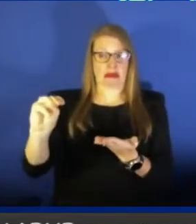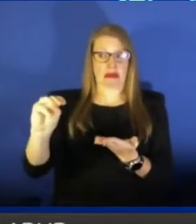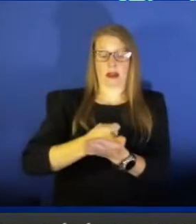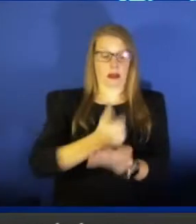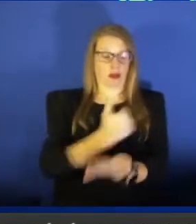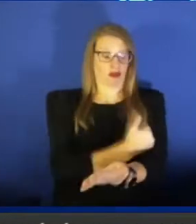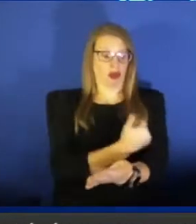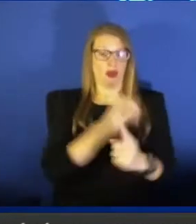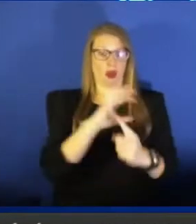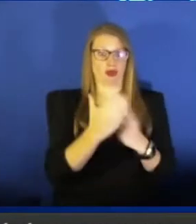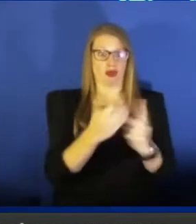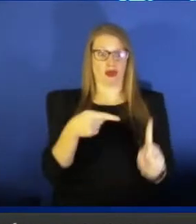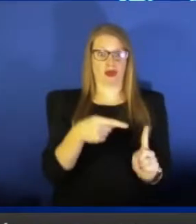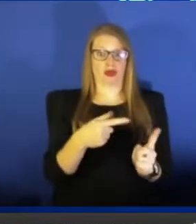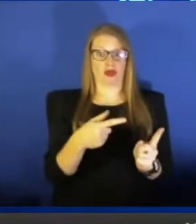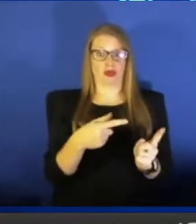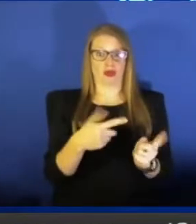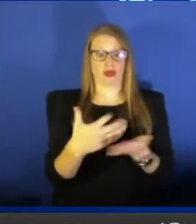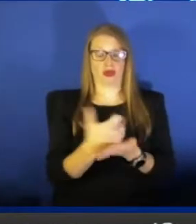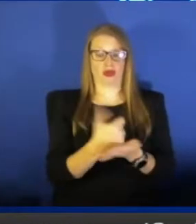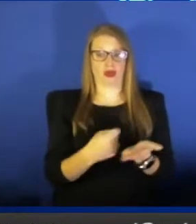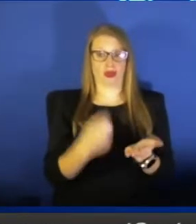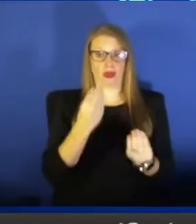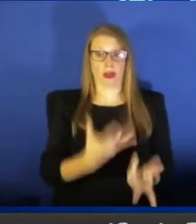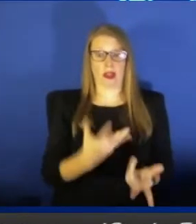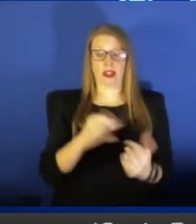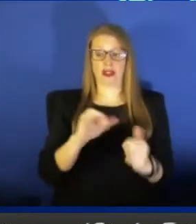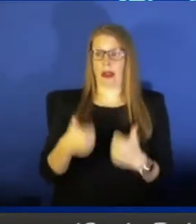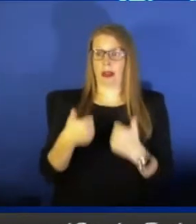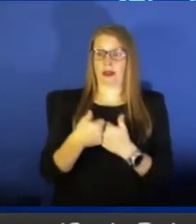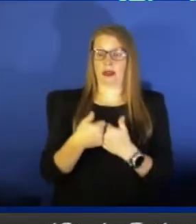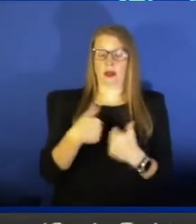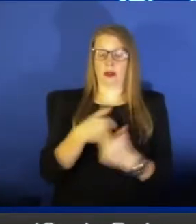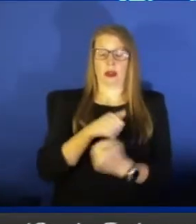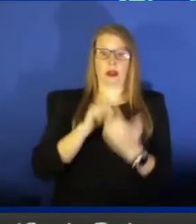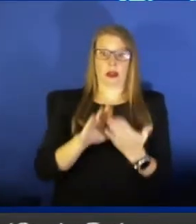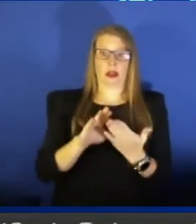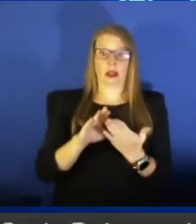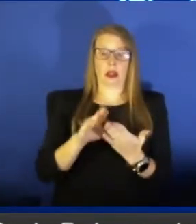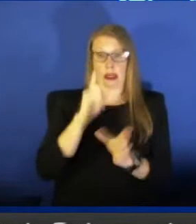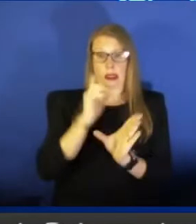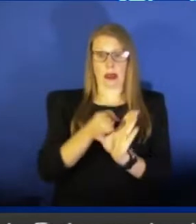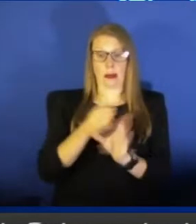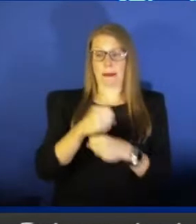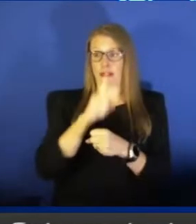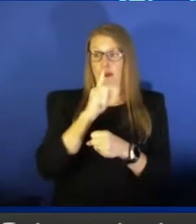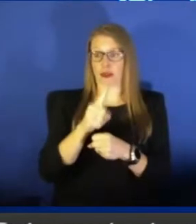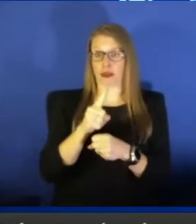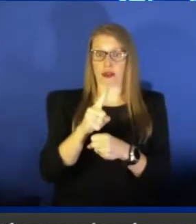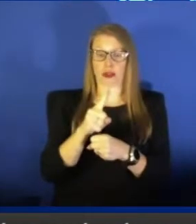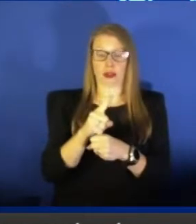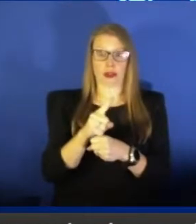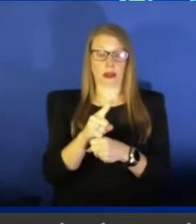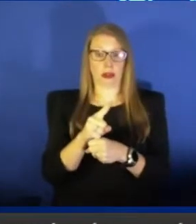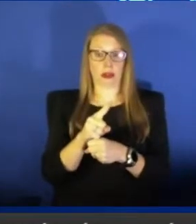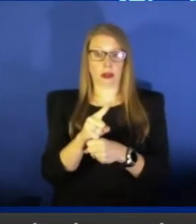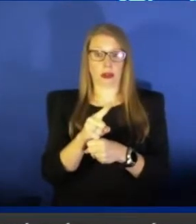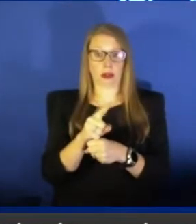know what the signs and symptoms of opiate abuse are. They need to know where to take their child to get treatment. We